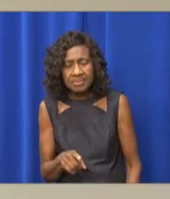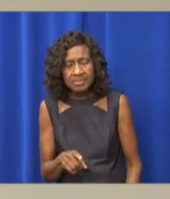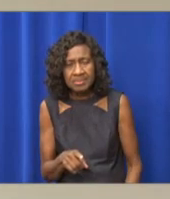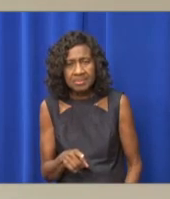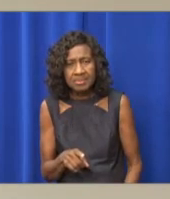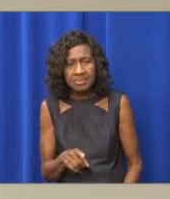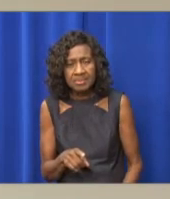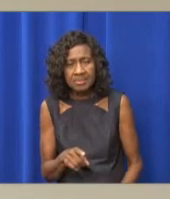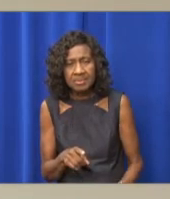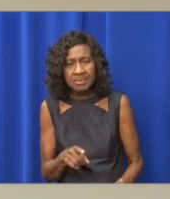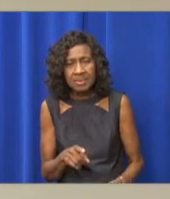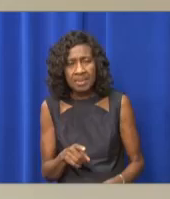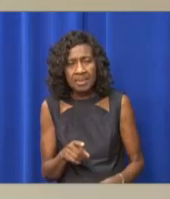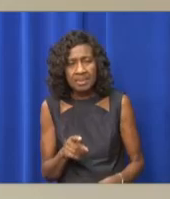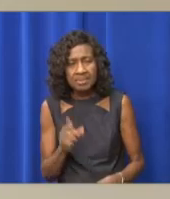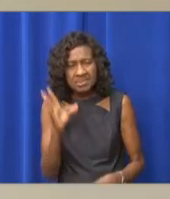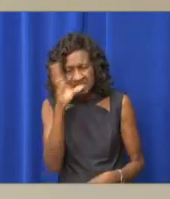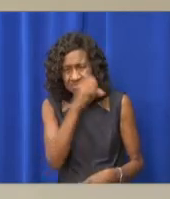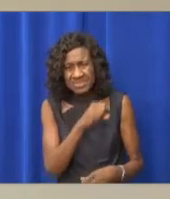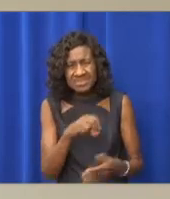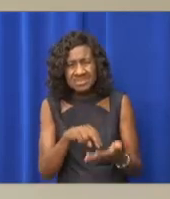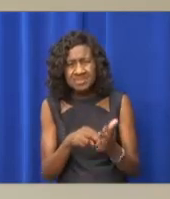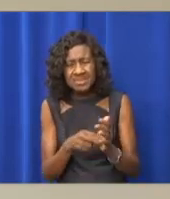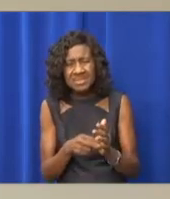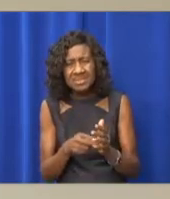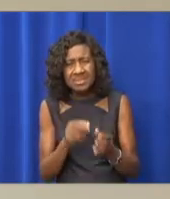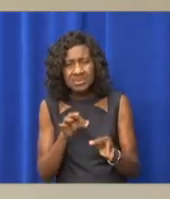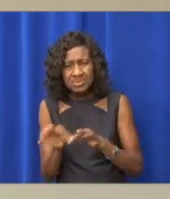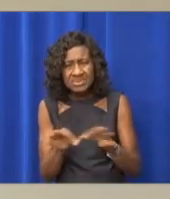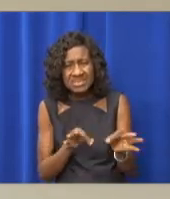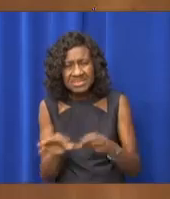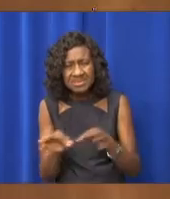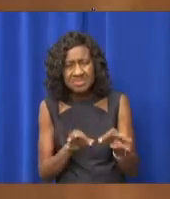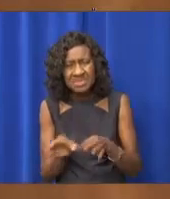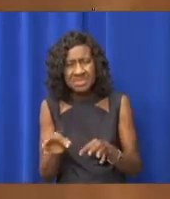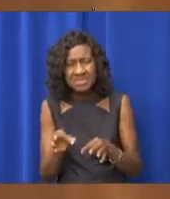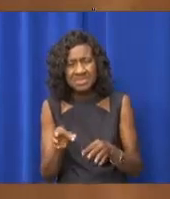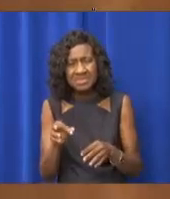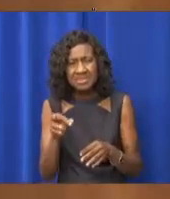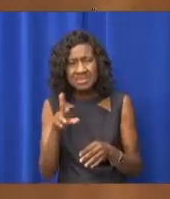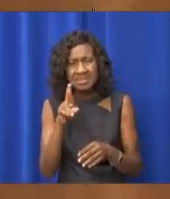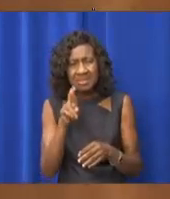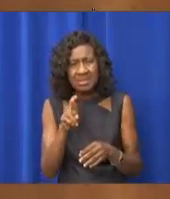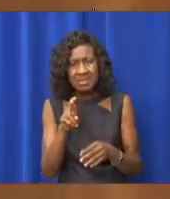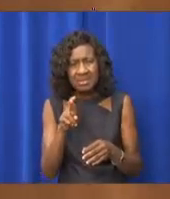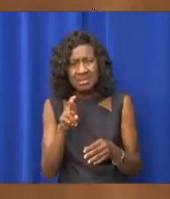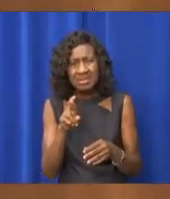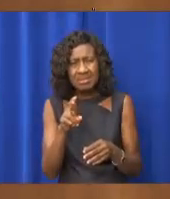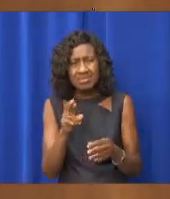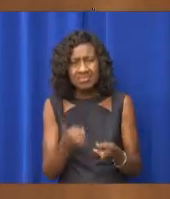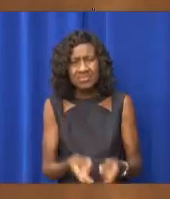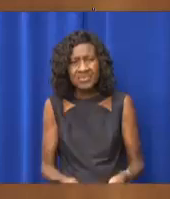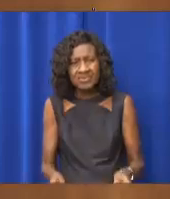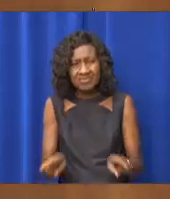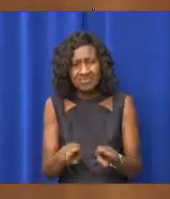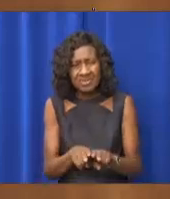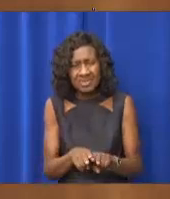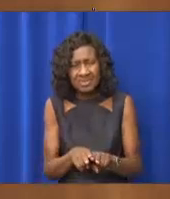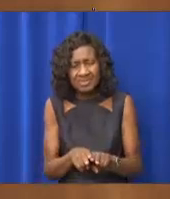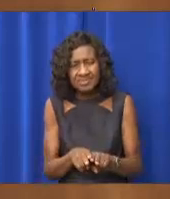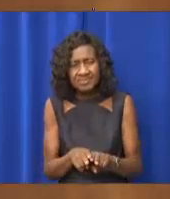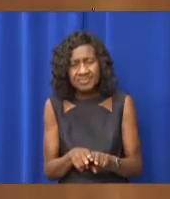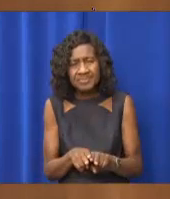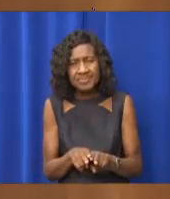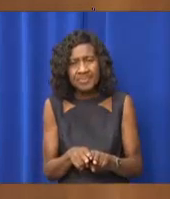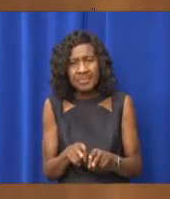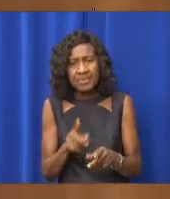used for? Like, what would its value be to us? It's about essentially it's about drive. It's again what